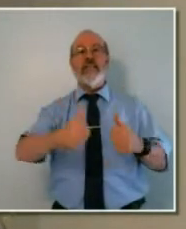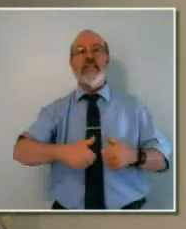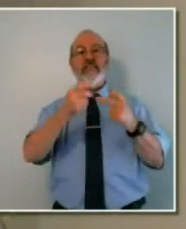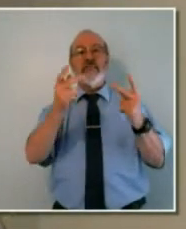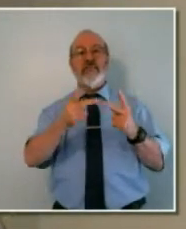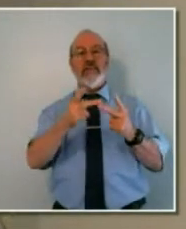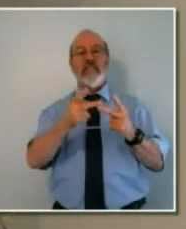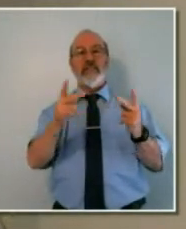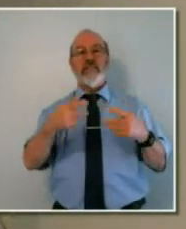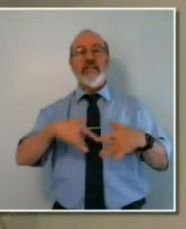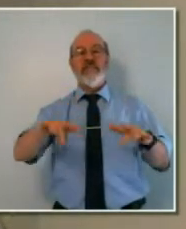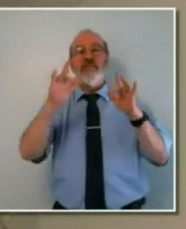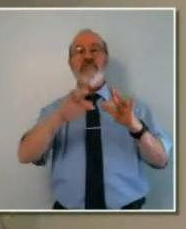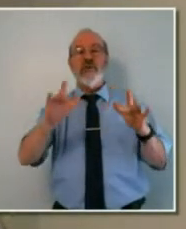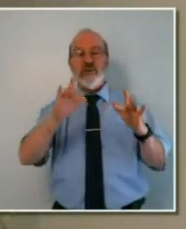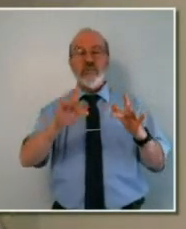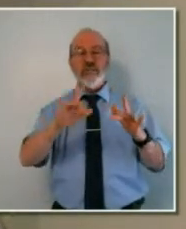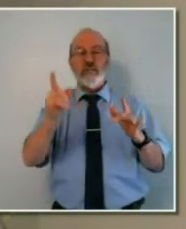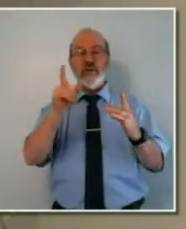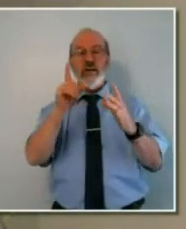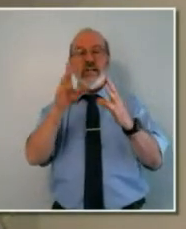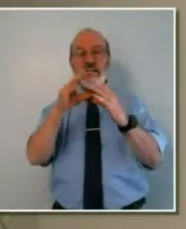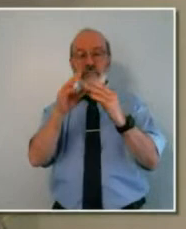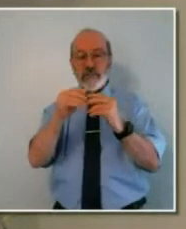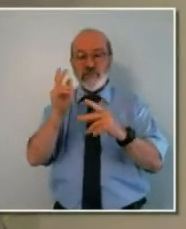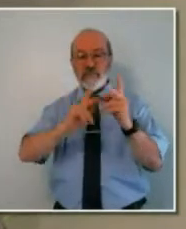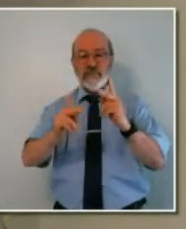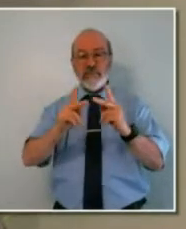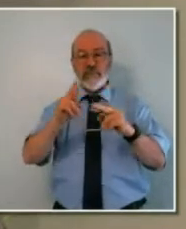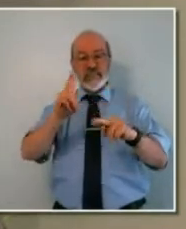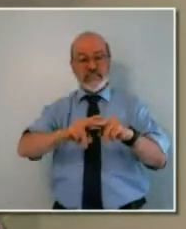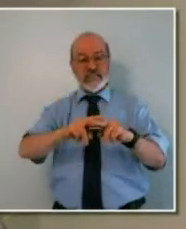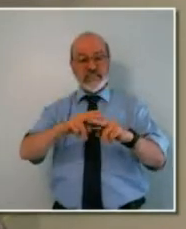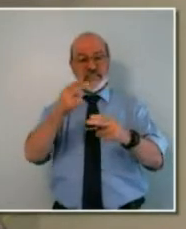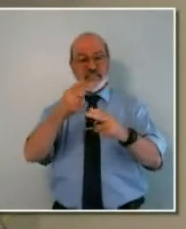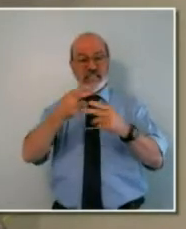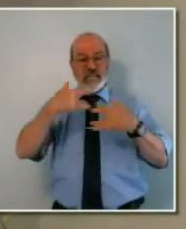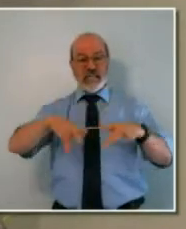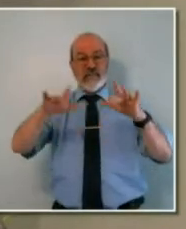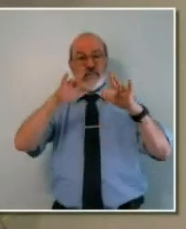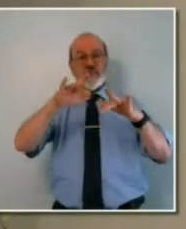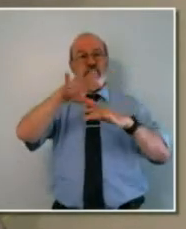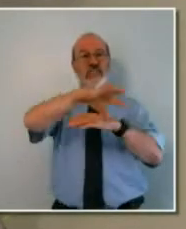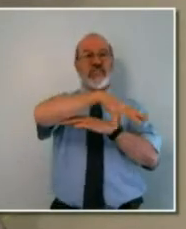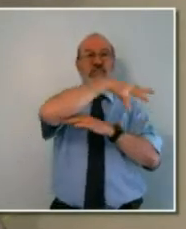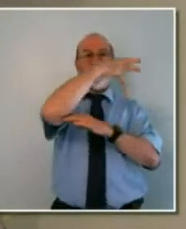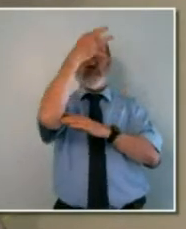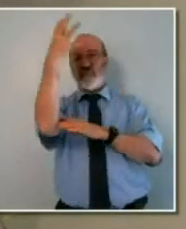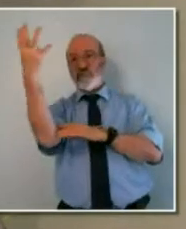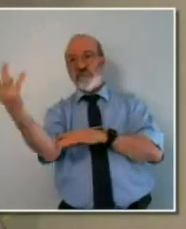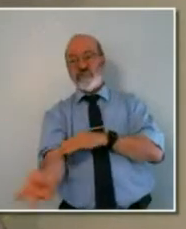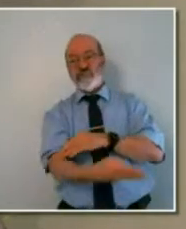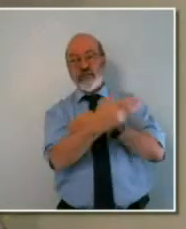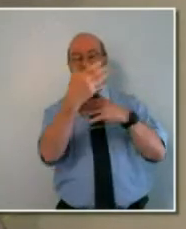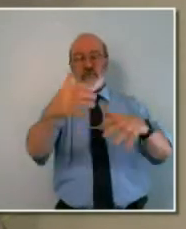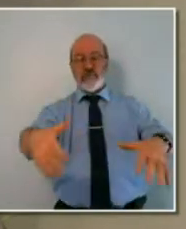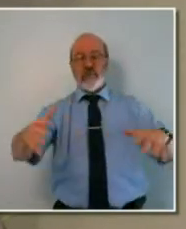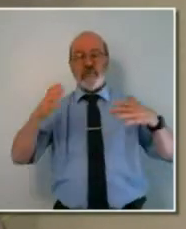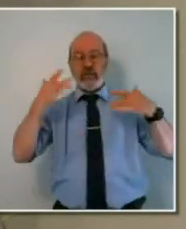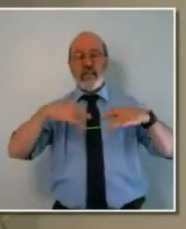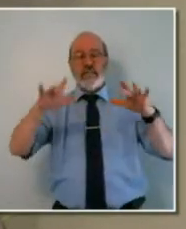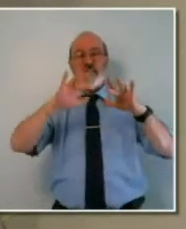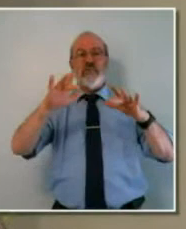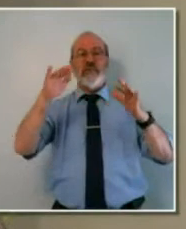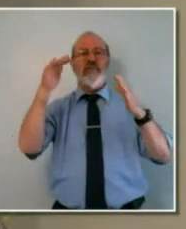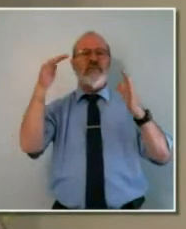of mercy, where he meets with his people is a seat called mercy, that there's a rainbow around his throne, that he has mercy for thousands,